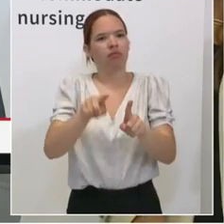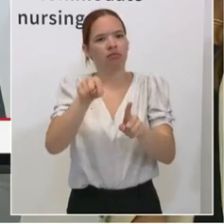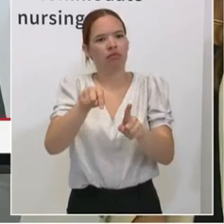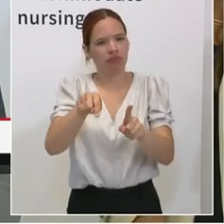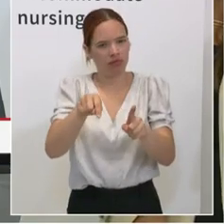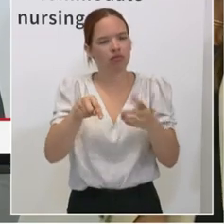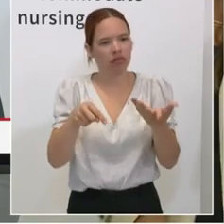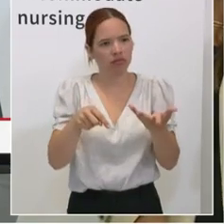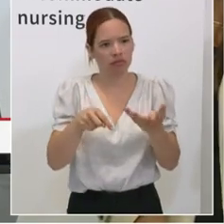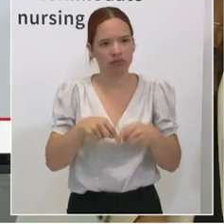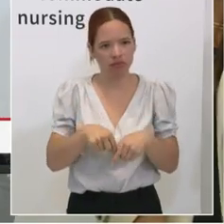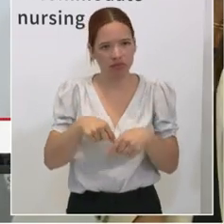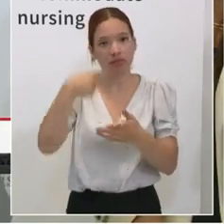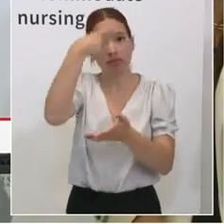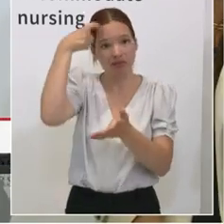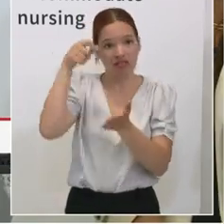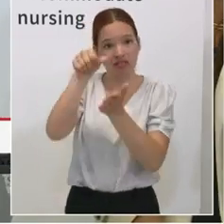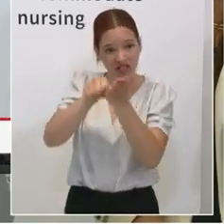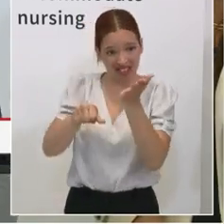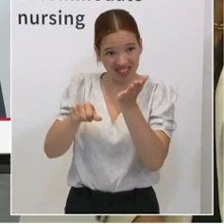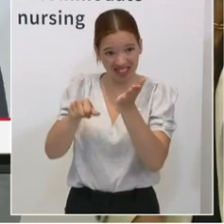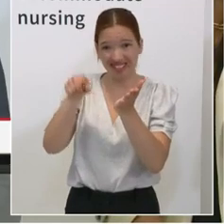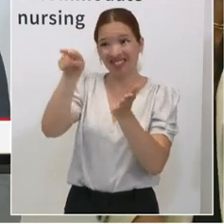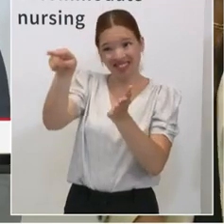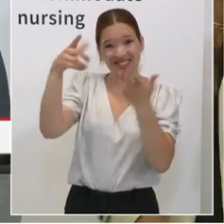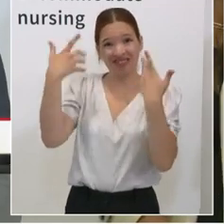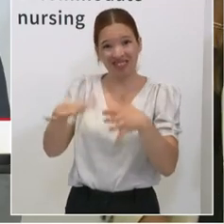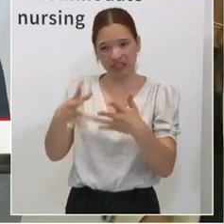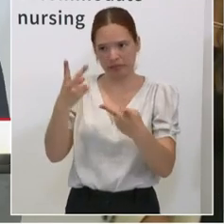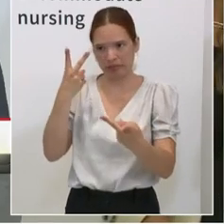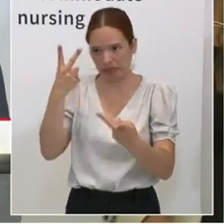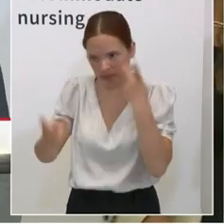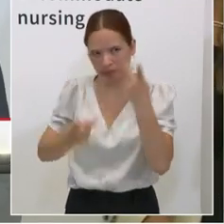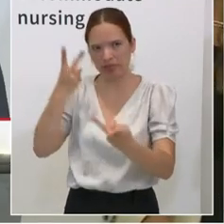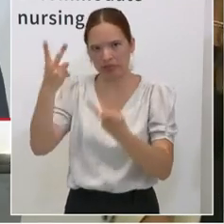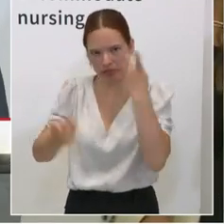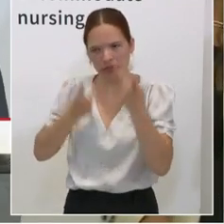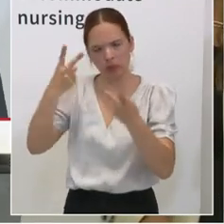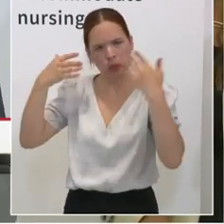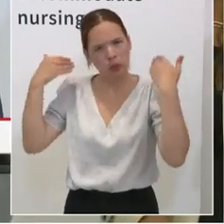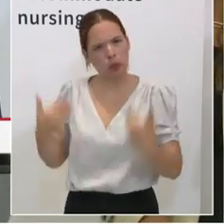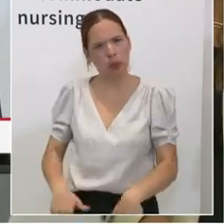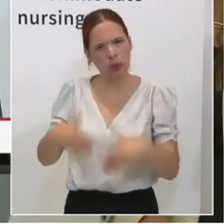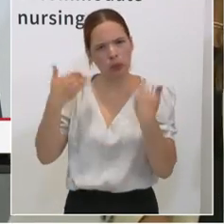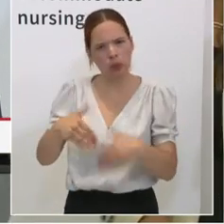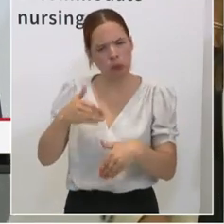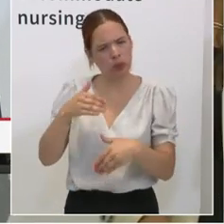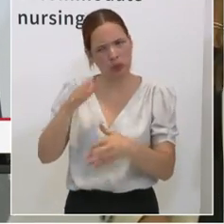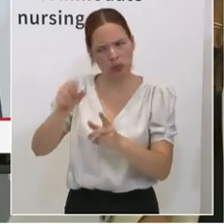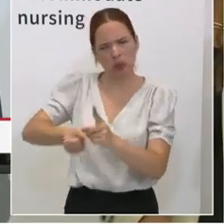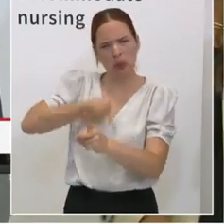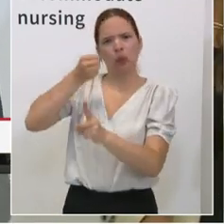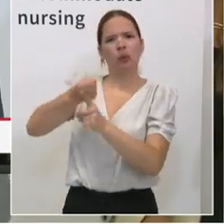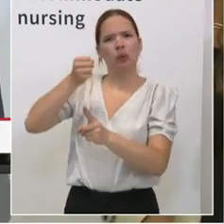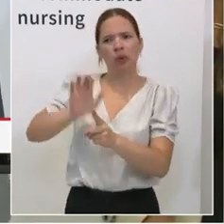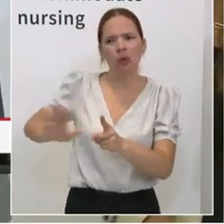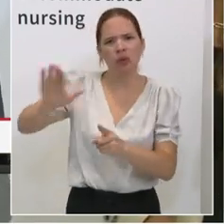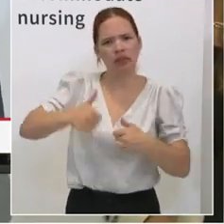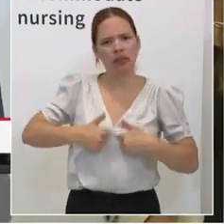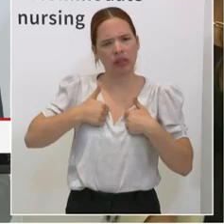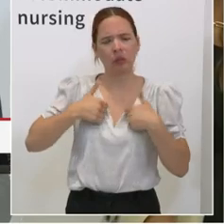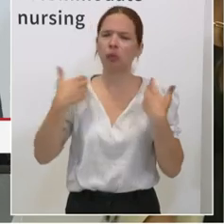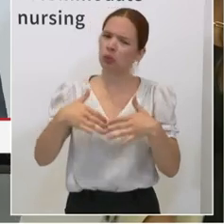body and on our community. So I'm proud to welcome as the next